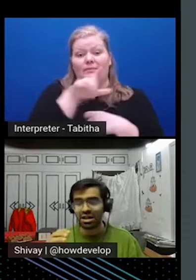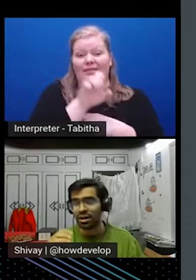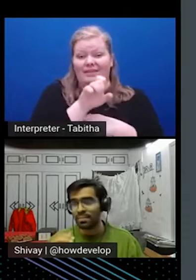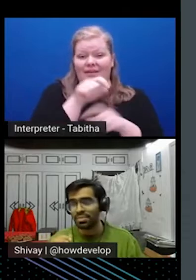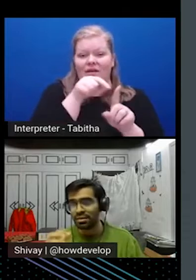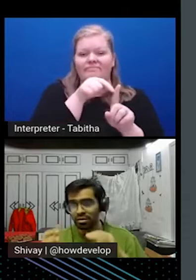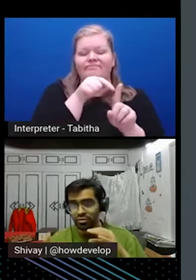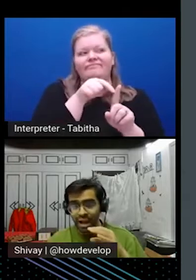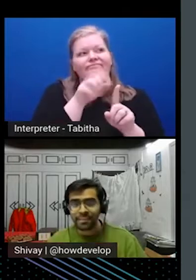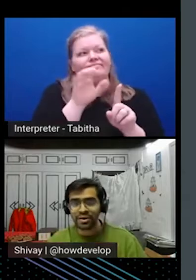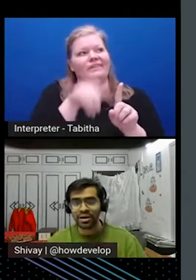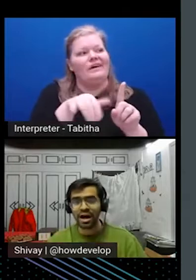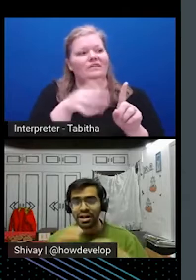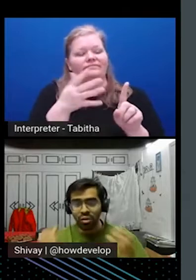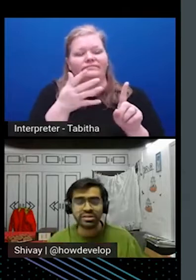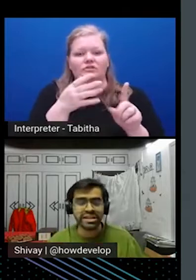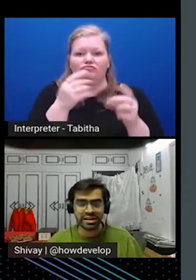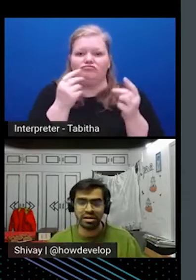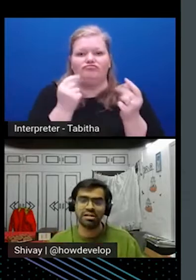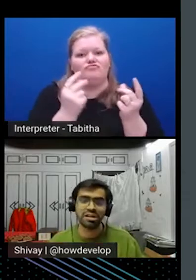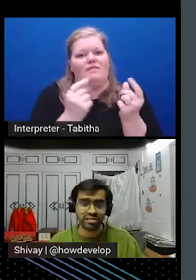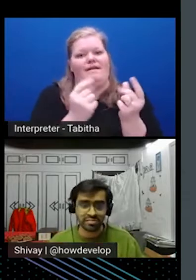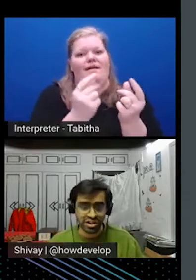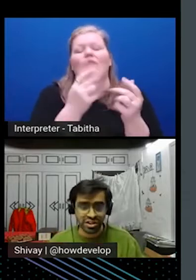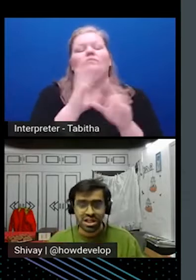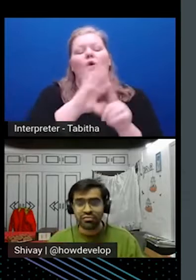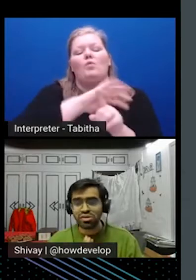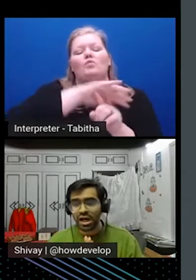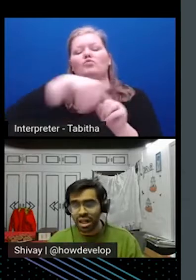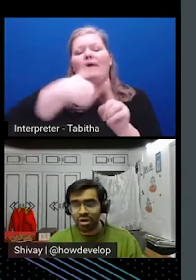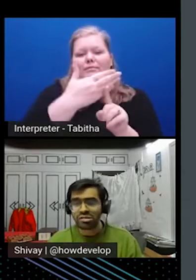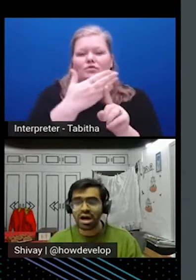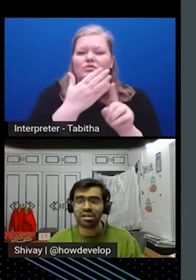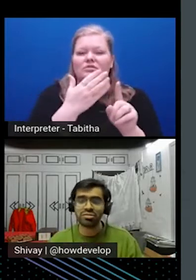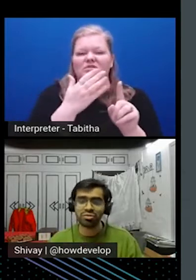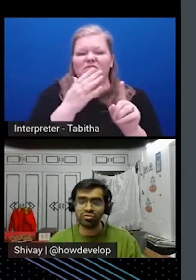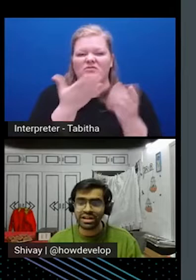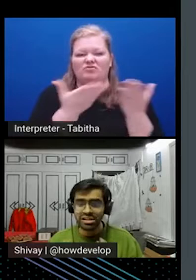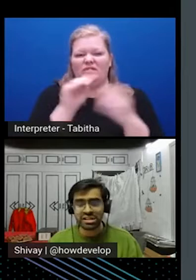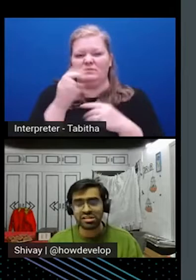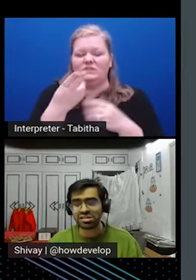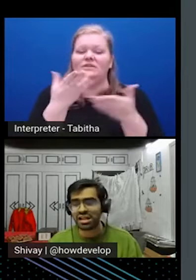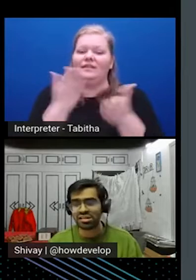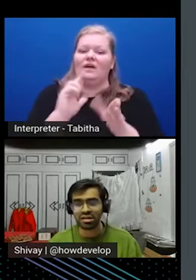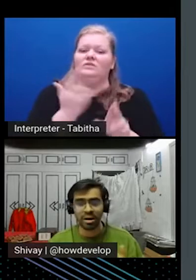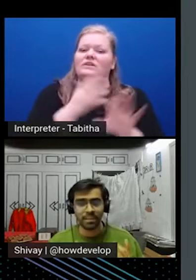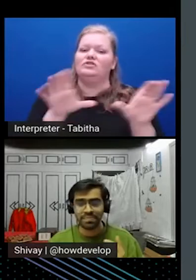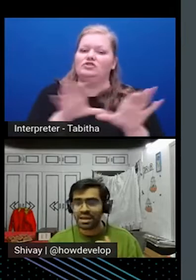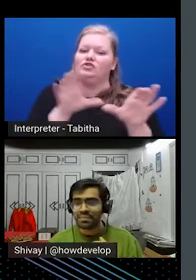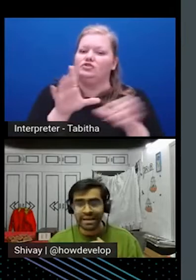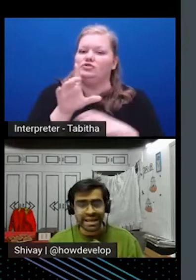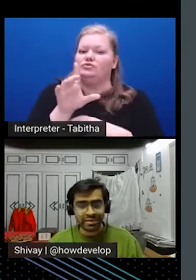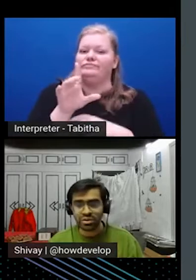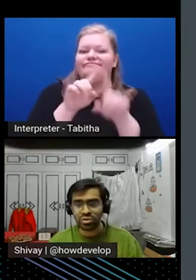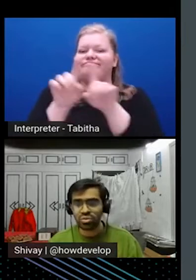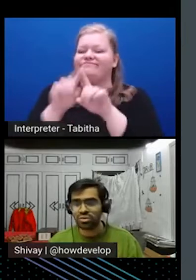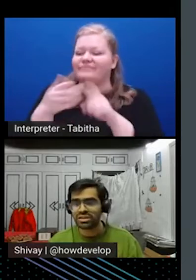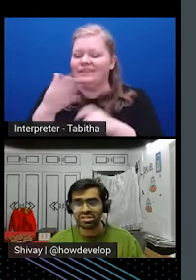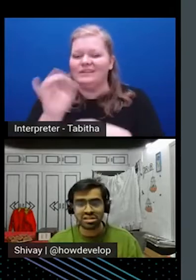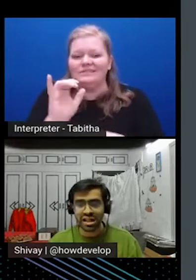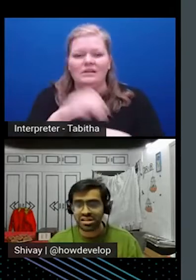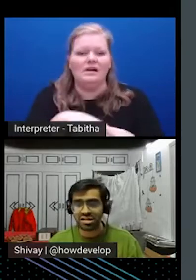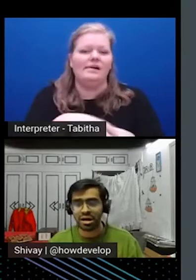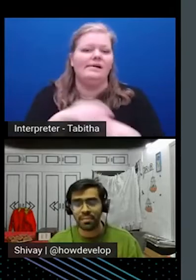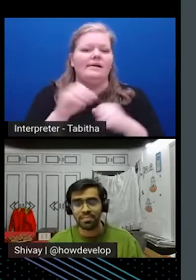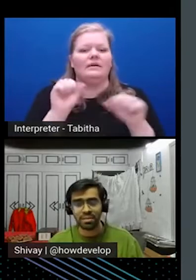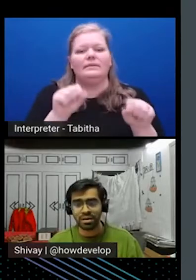that wrapper around the service mesh, which allows us to do various things such as being able to do things